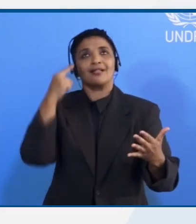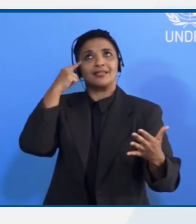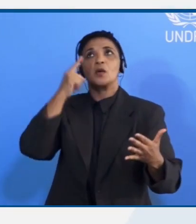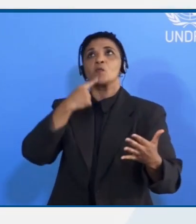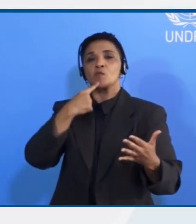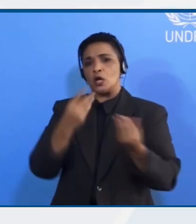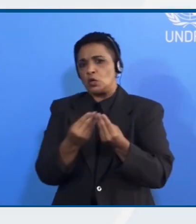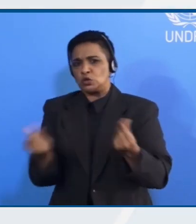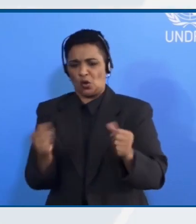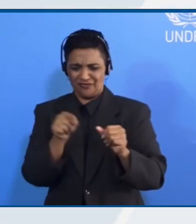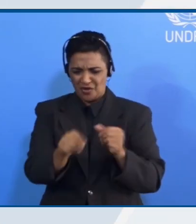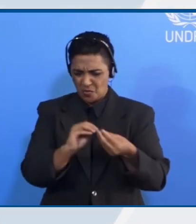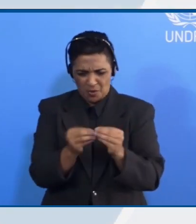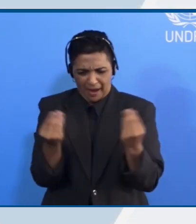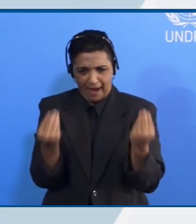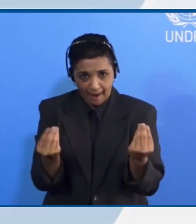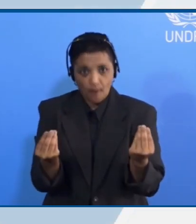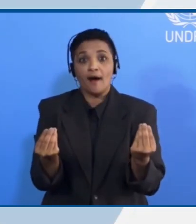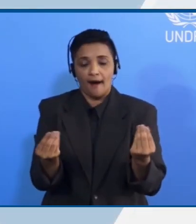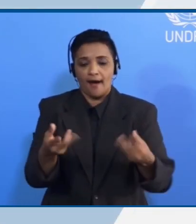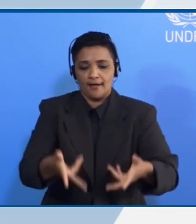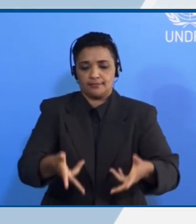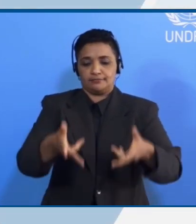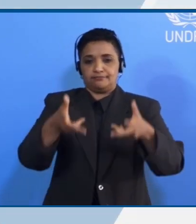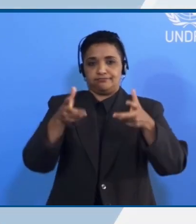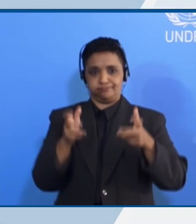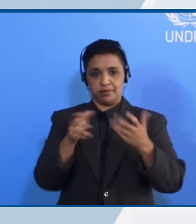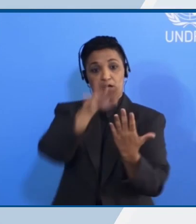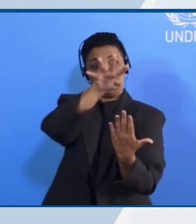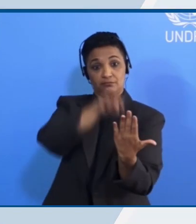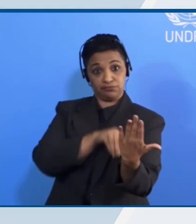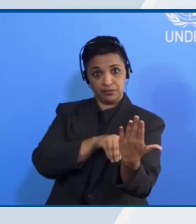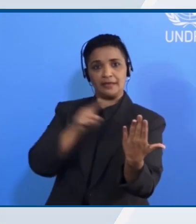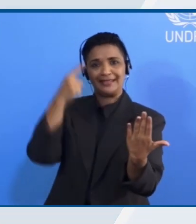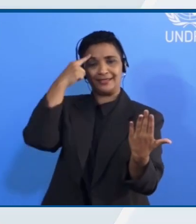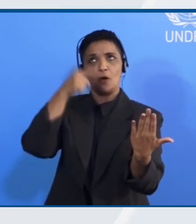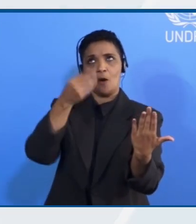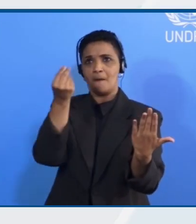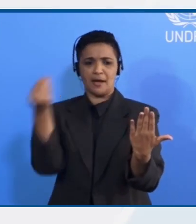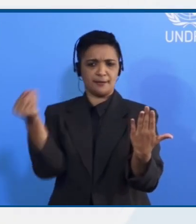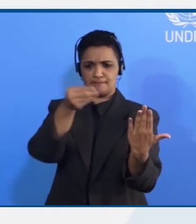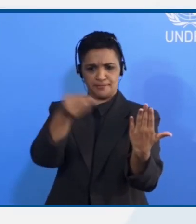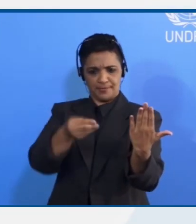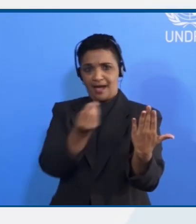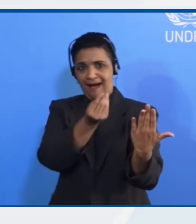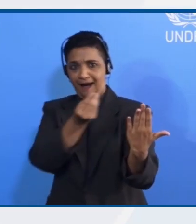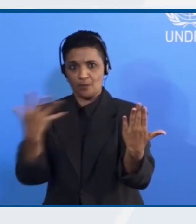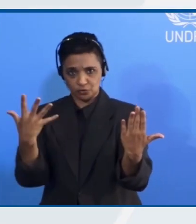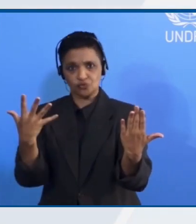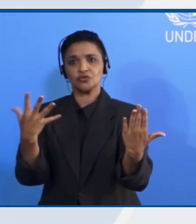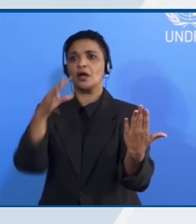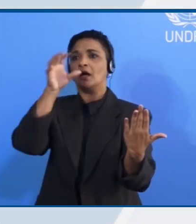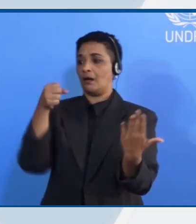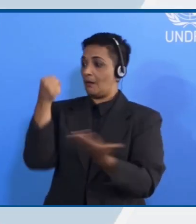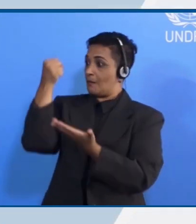contextual solutions to that risk. Then we need to project the financial needs to finance those solutions. Then we